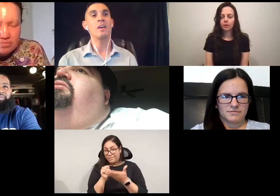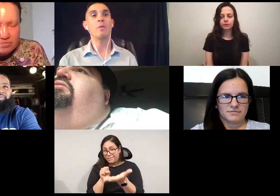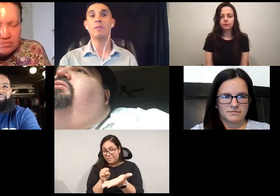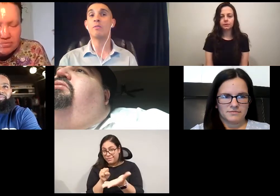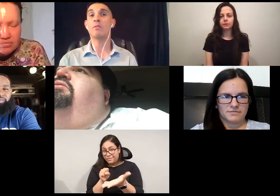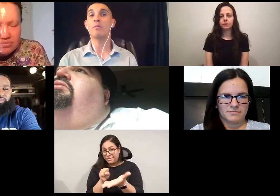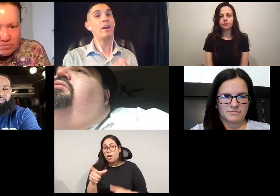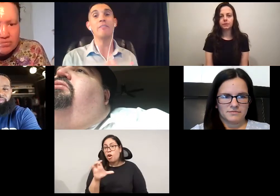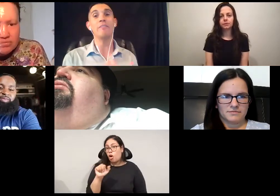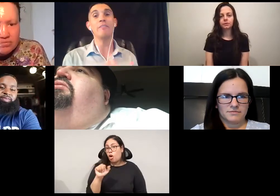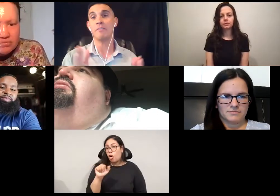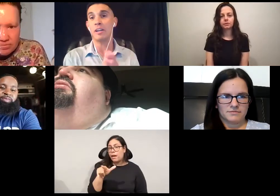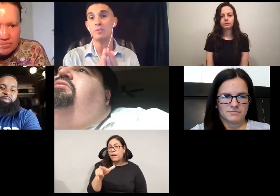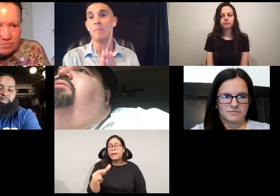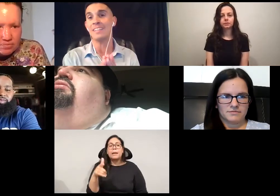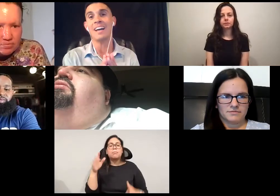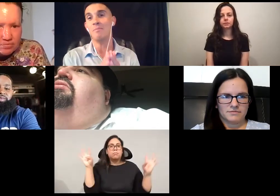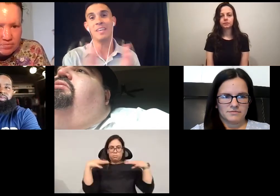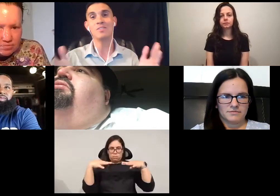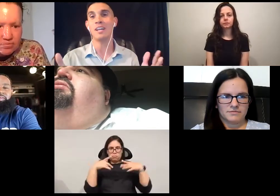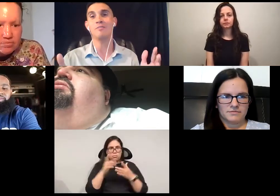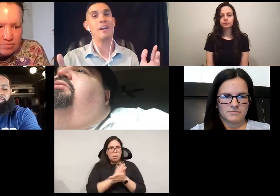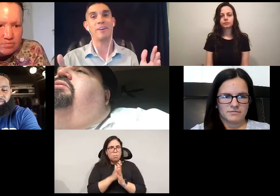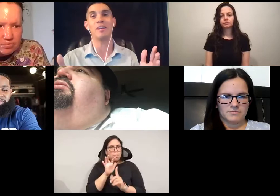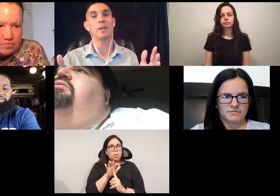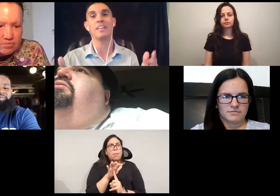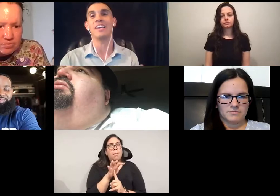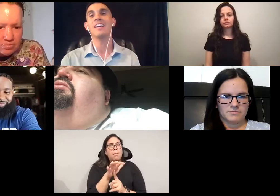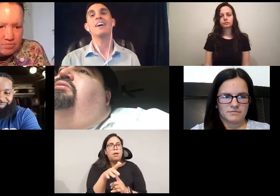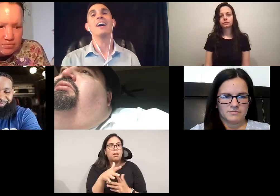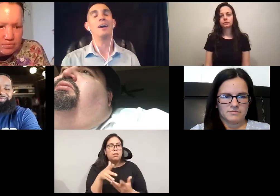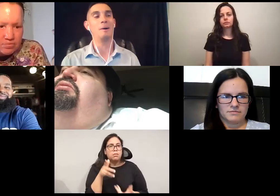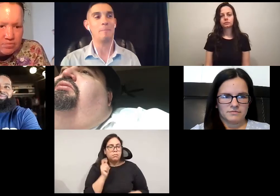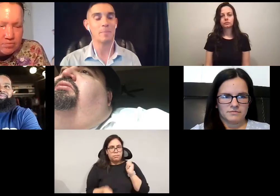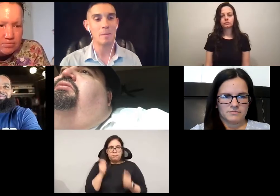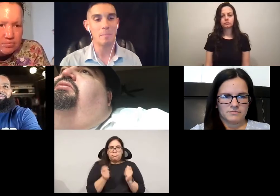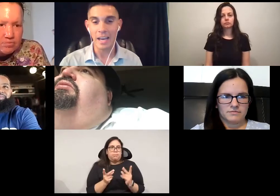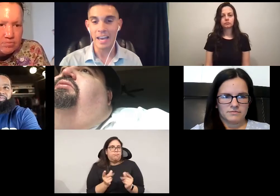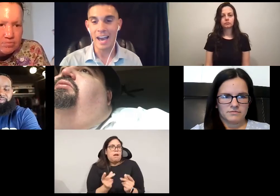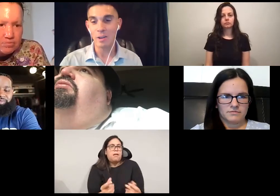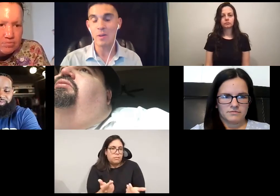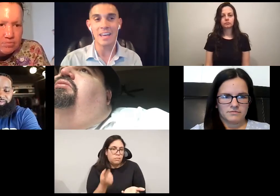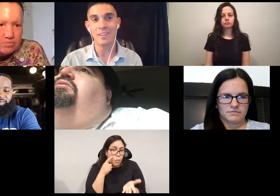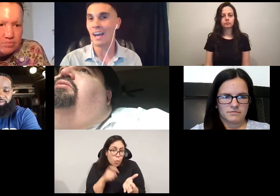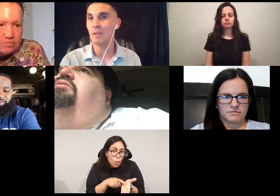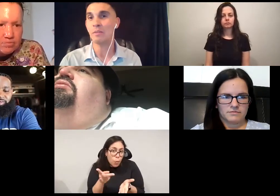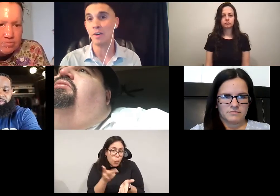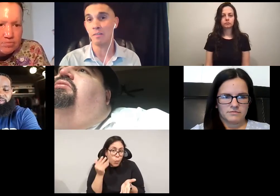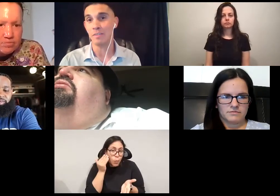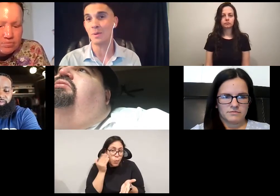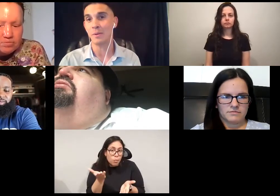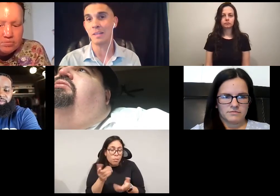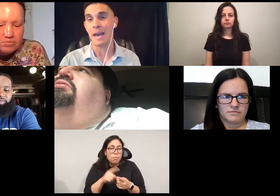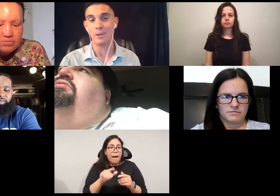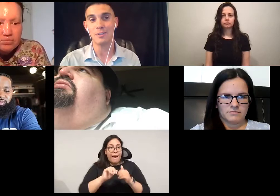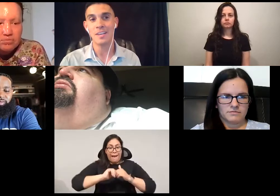this. When you grow very fast in a very short amount of time, things change very, very quickly. But how you handle it, how you evolve